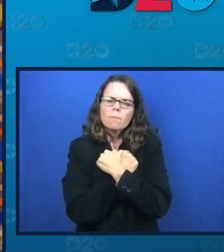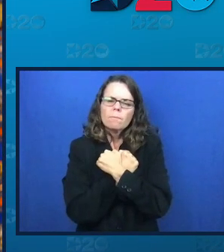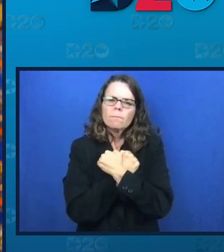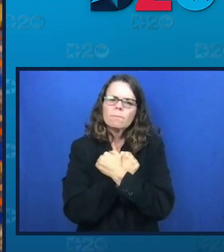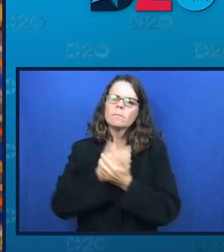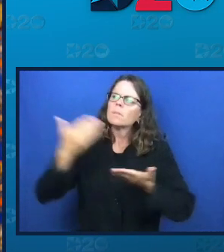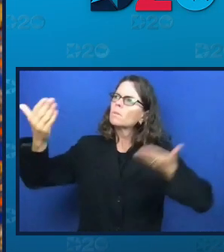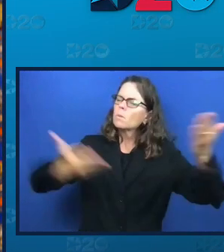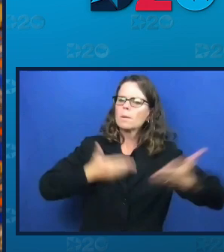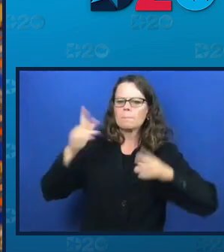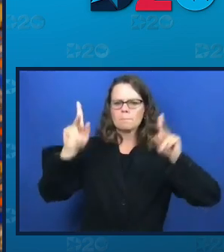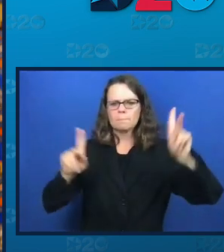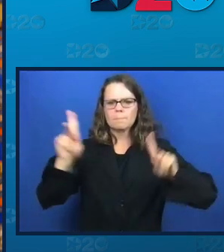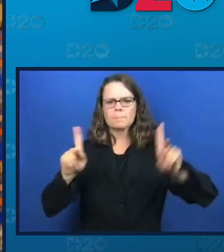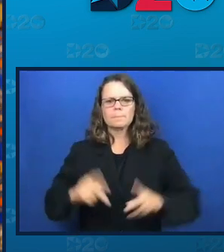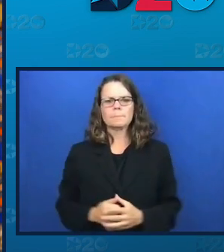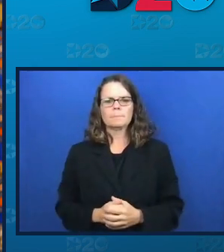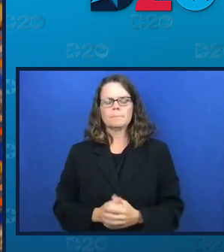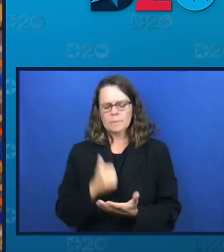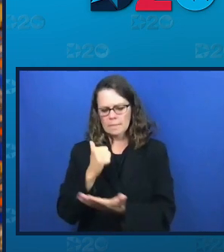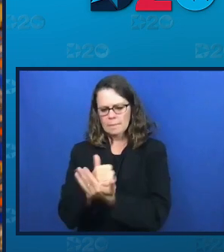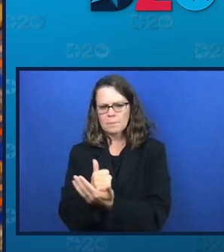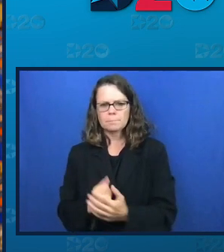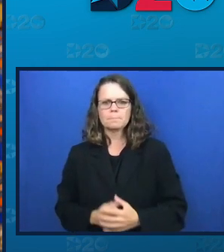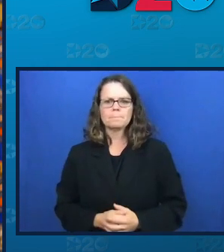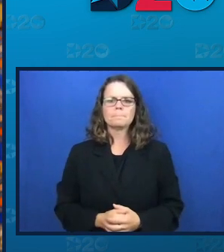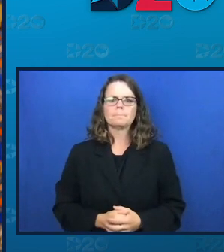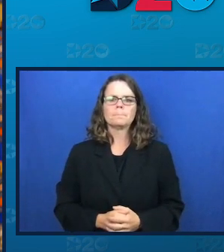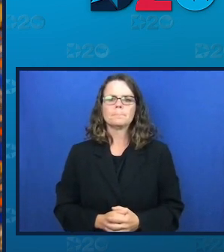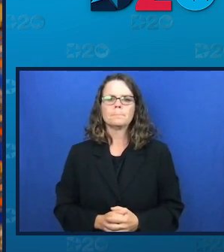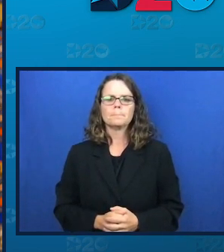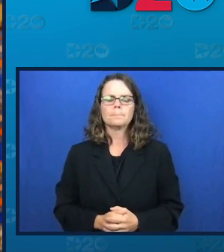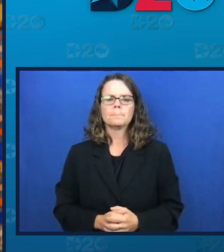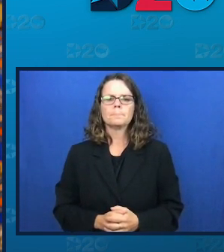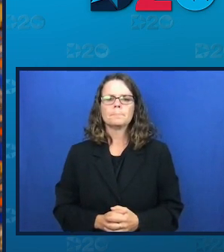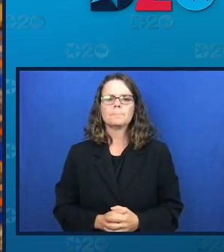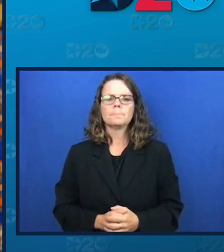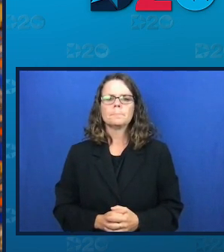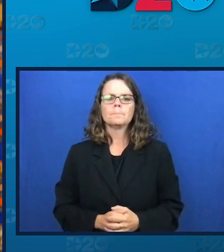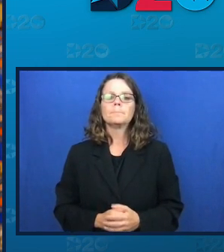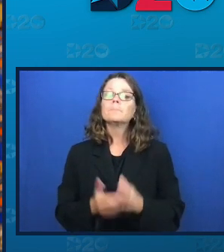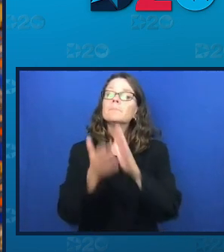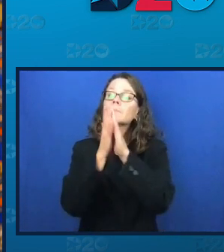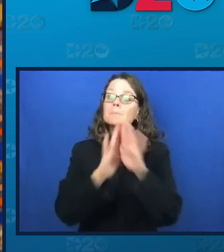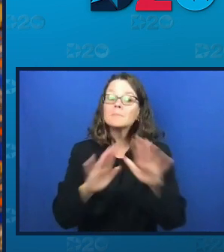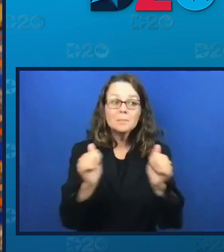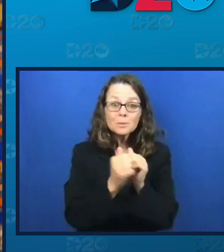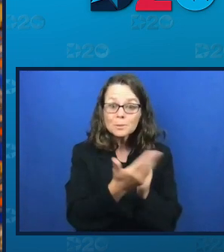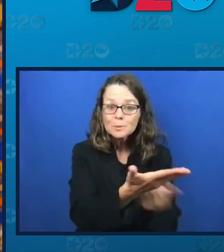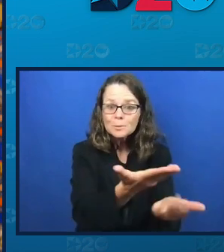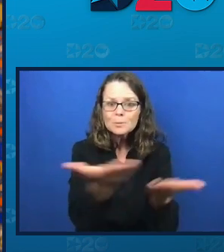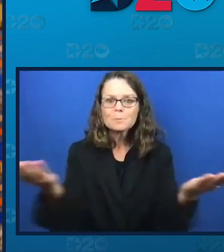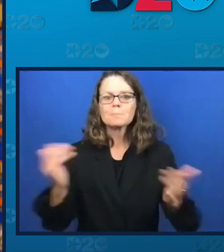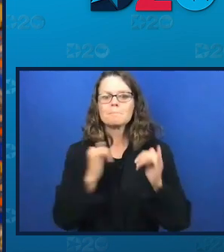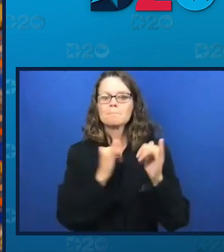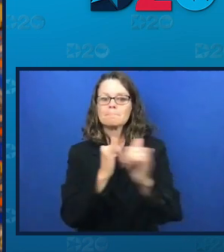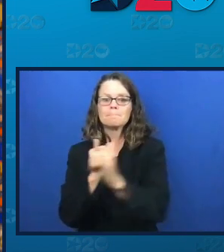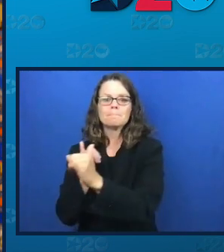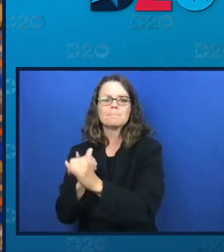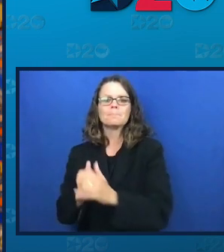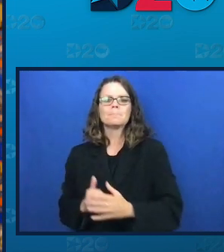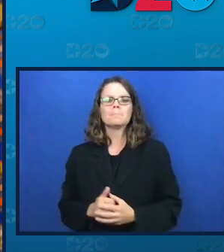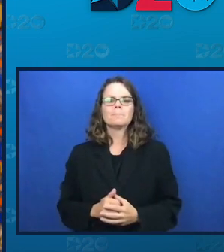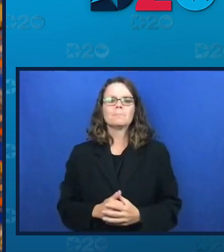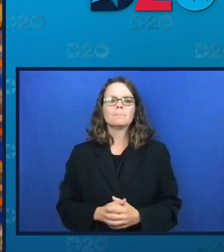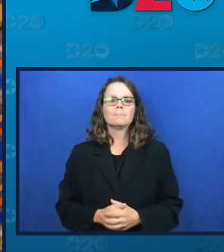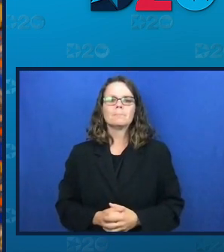Peace be unto you all. Assalamu alaikum. I am Alhaj Talib Abdul Rashid, Imam of